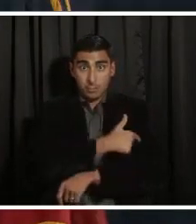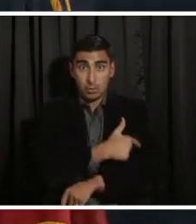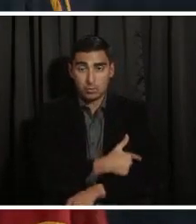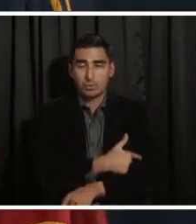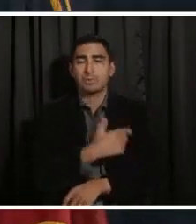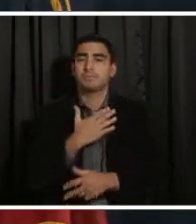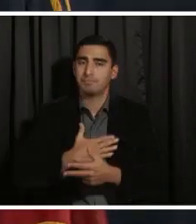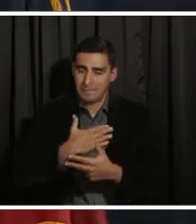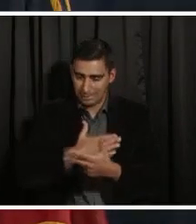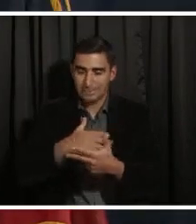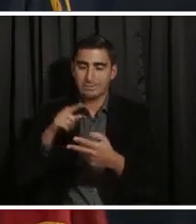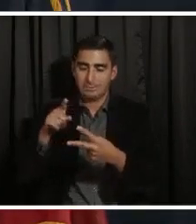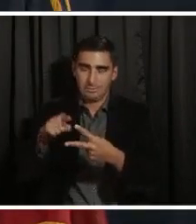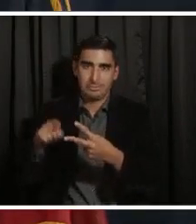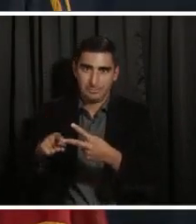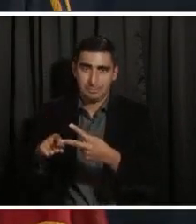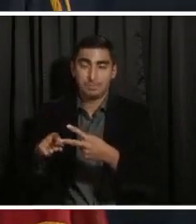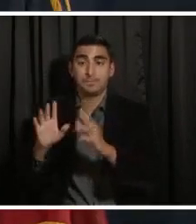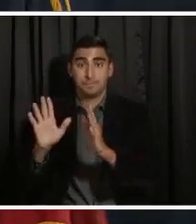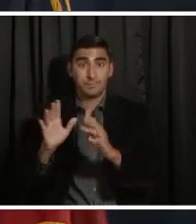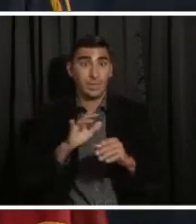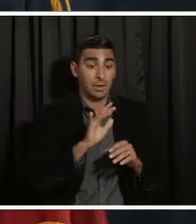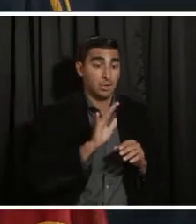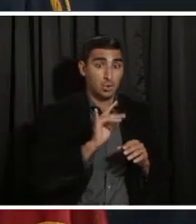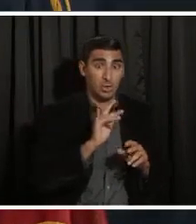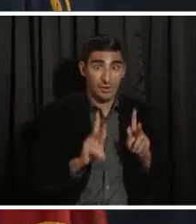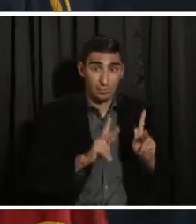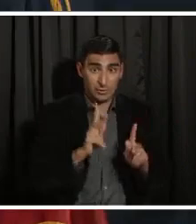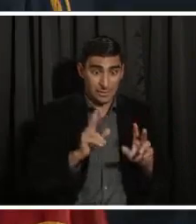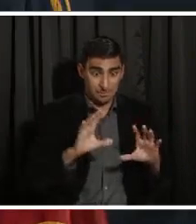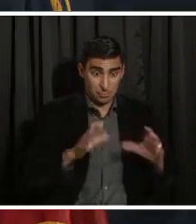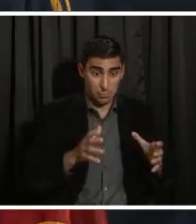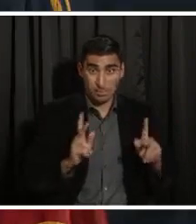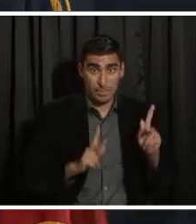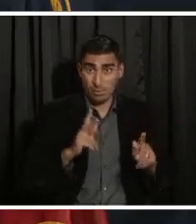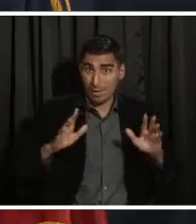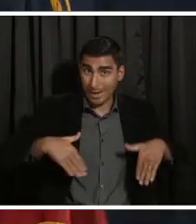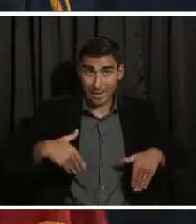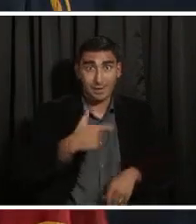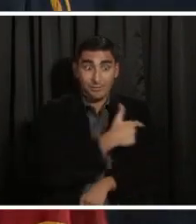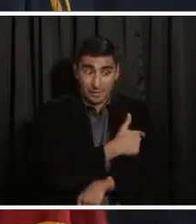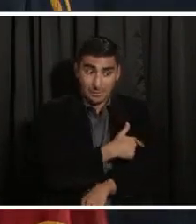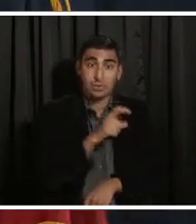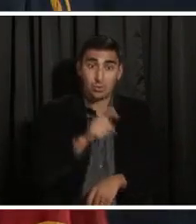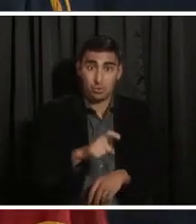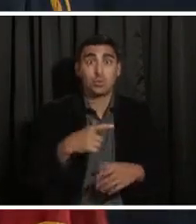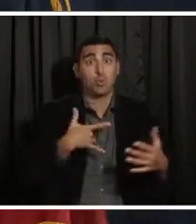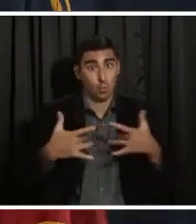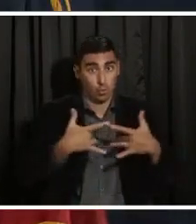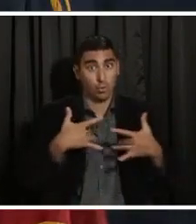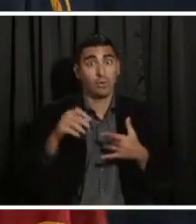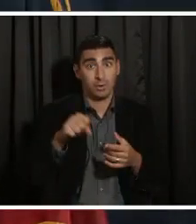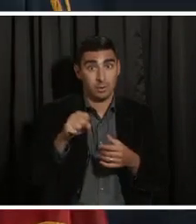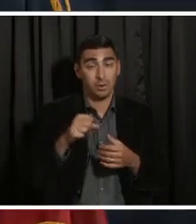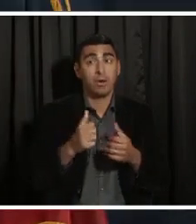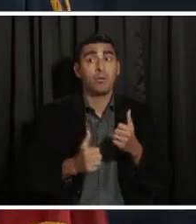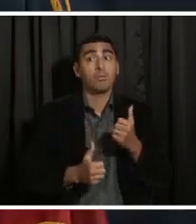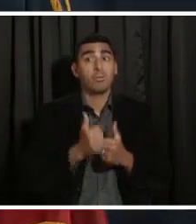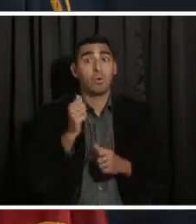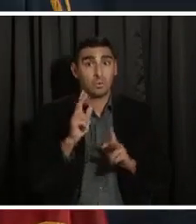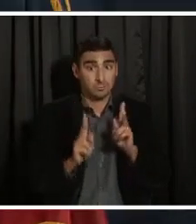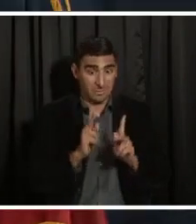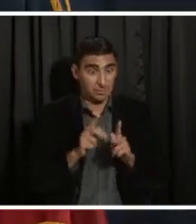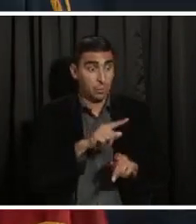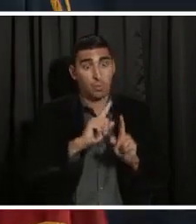the 25% that haven't, you have a lot to worry about right now. The vast majority of hospitalizations are among that smaller and